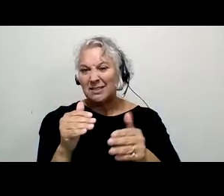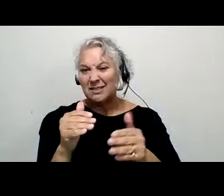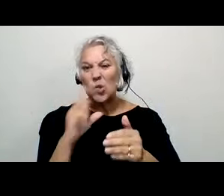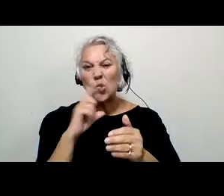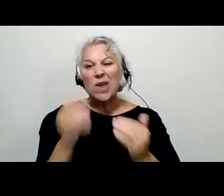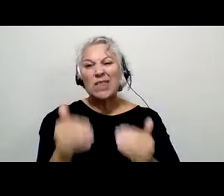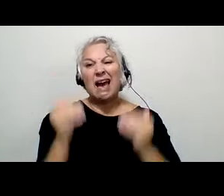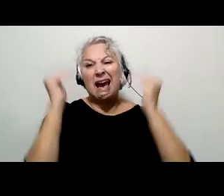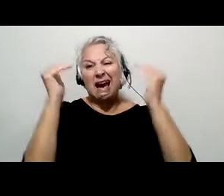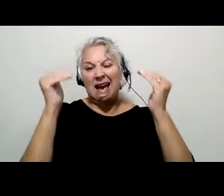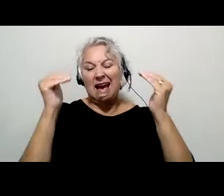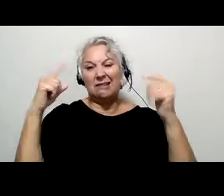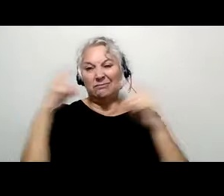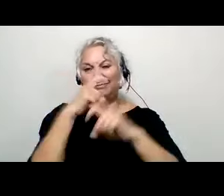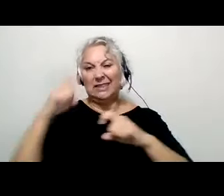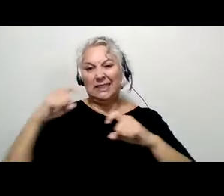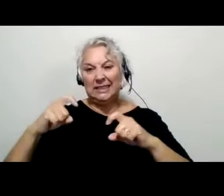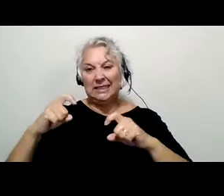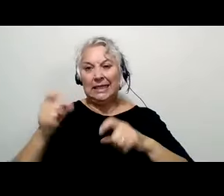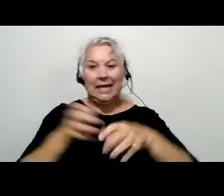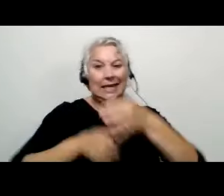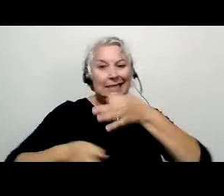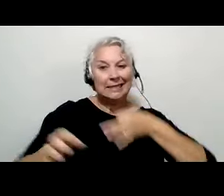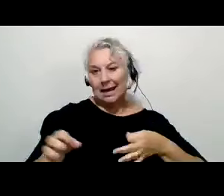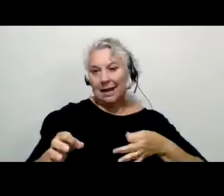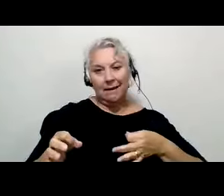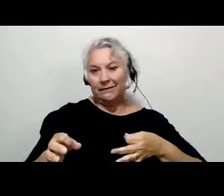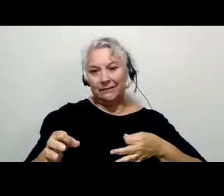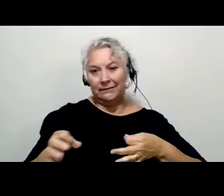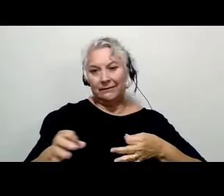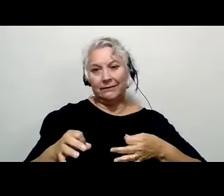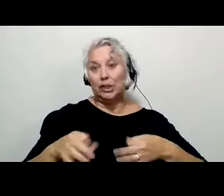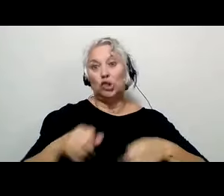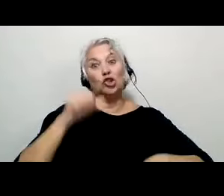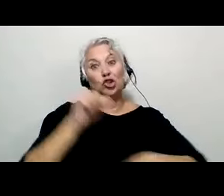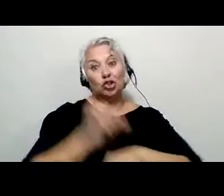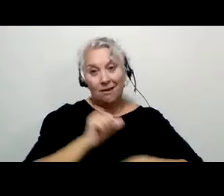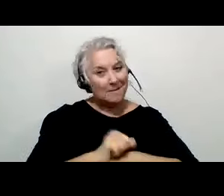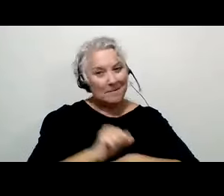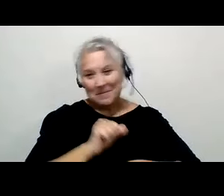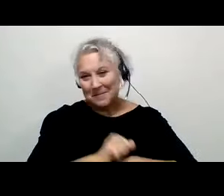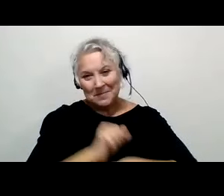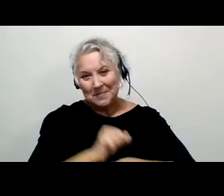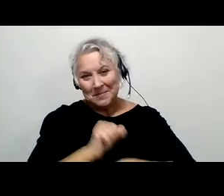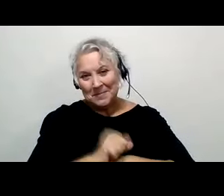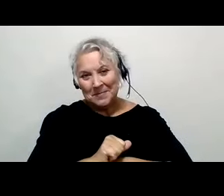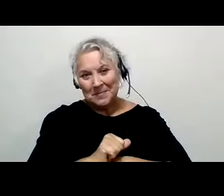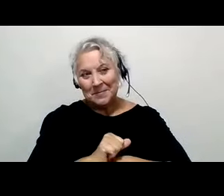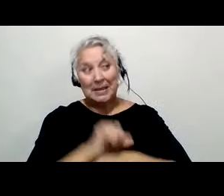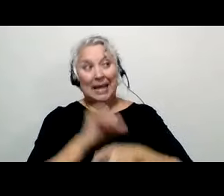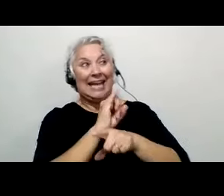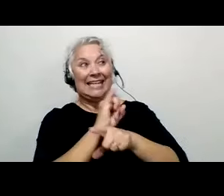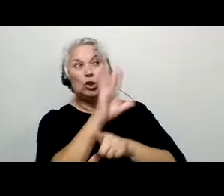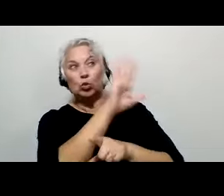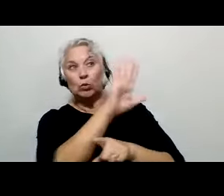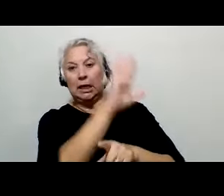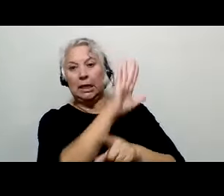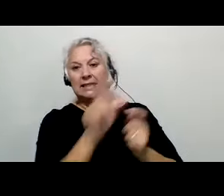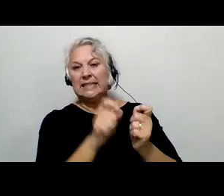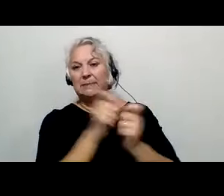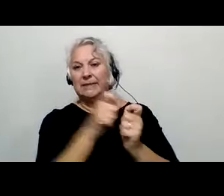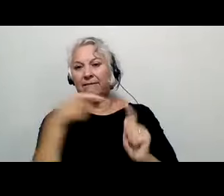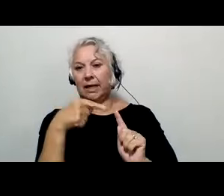needs versus actual jobs, industry specific. We are